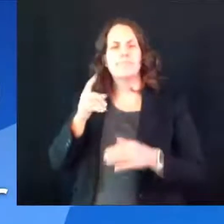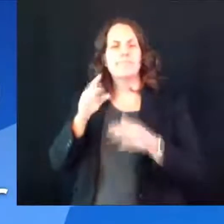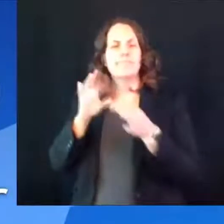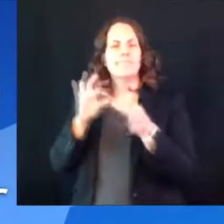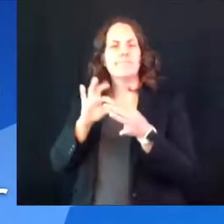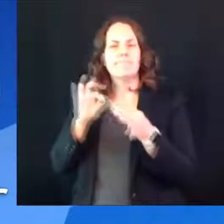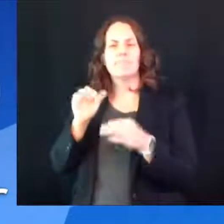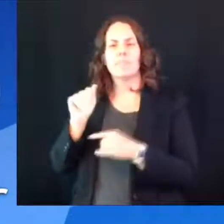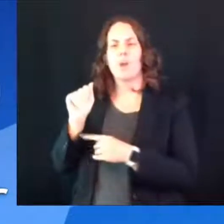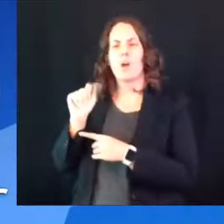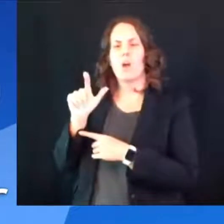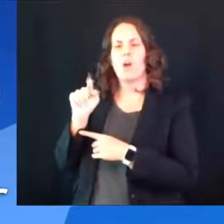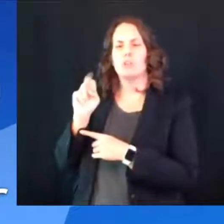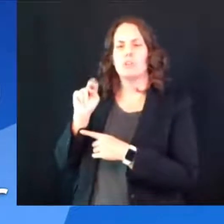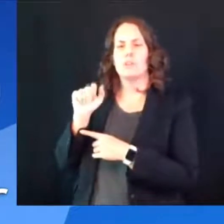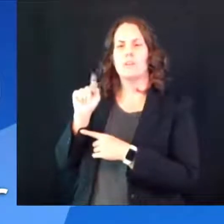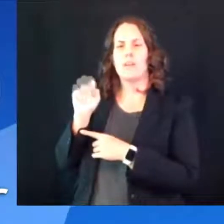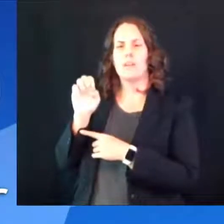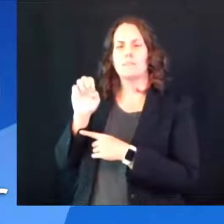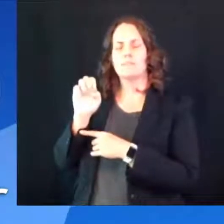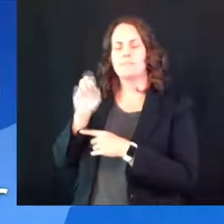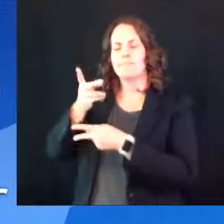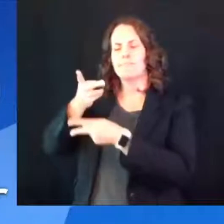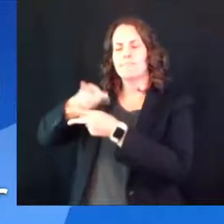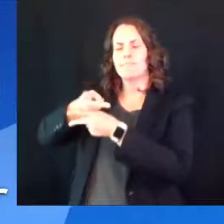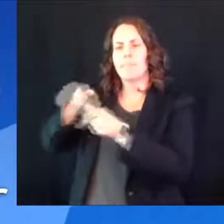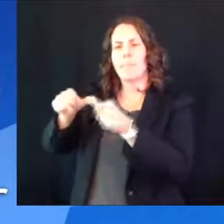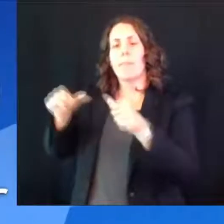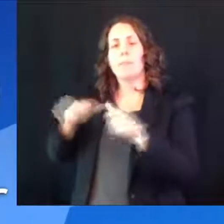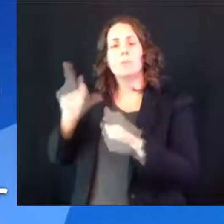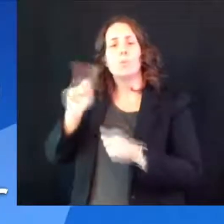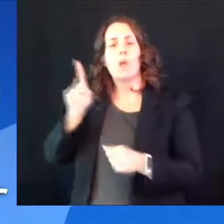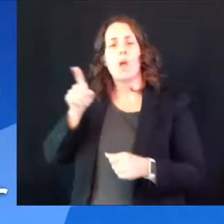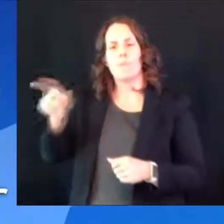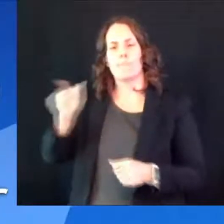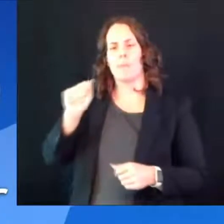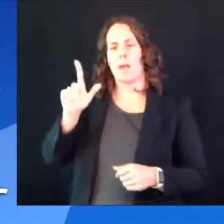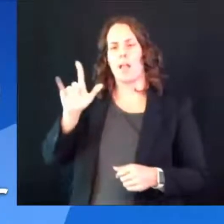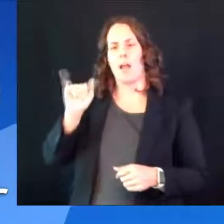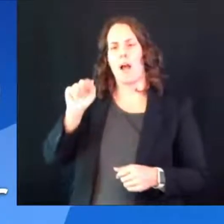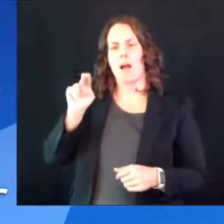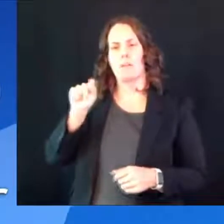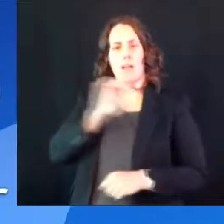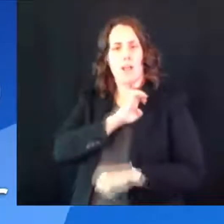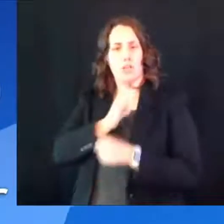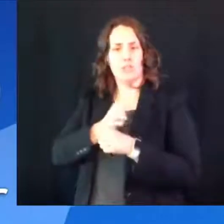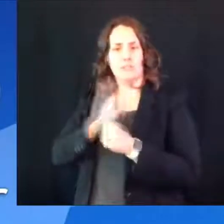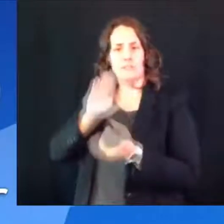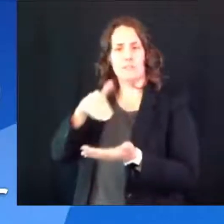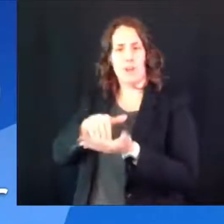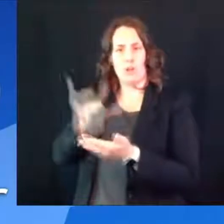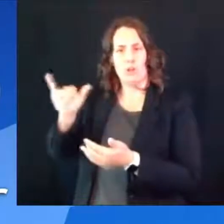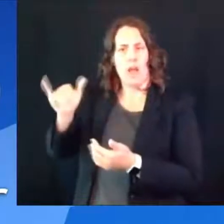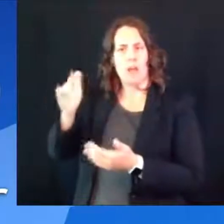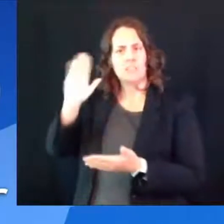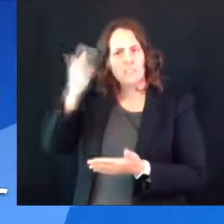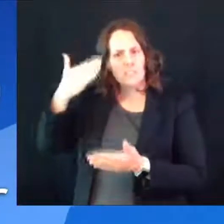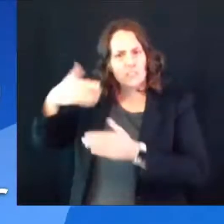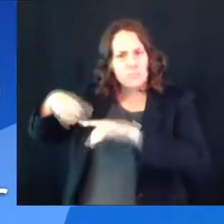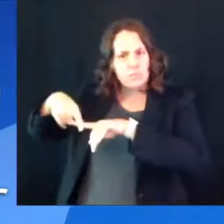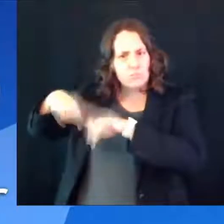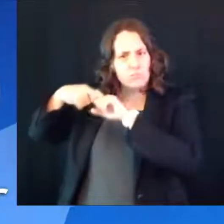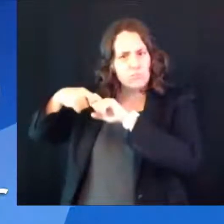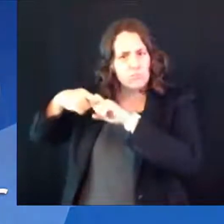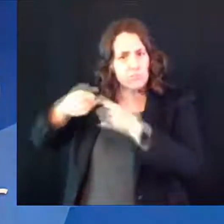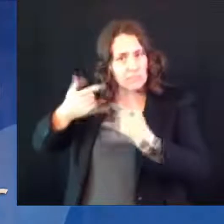you reassessing that, and are you planning to move forward on developing that as a surge facility? Thank you.